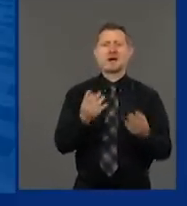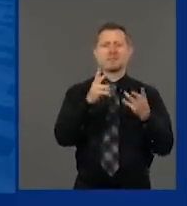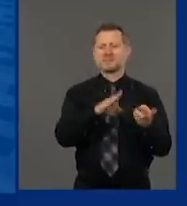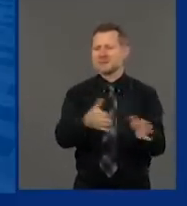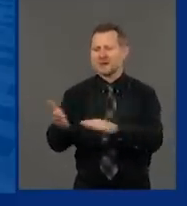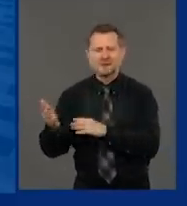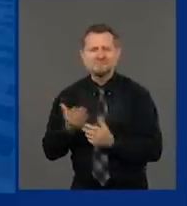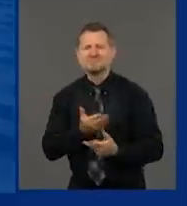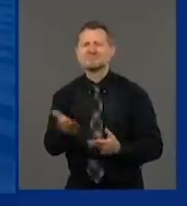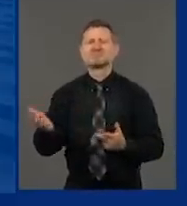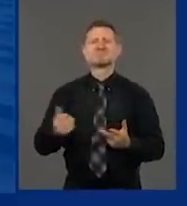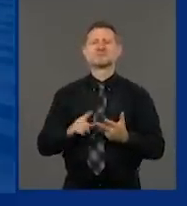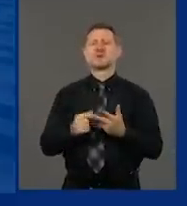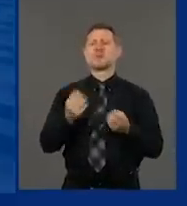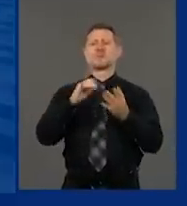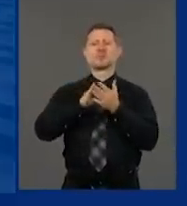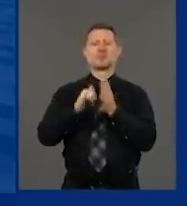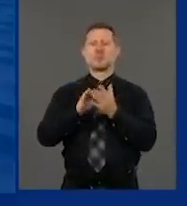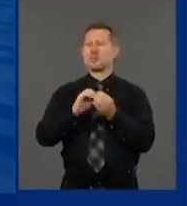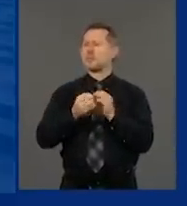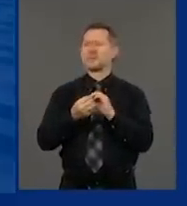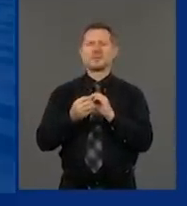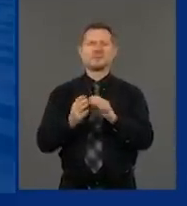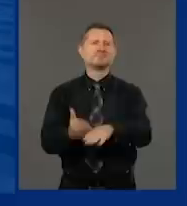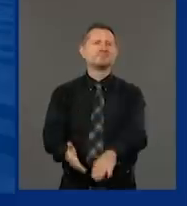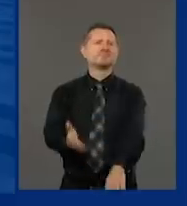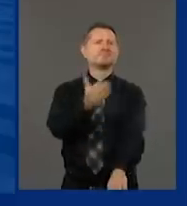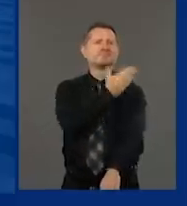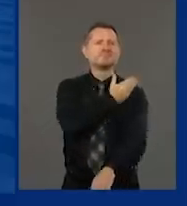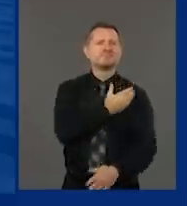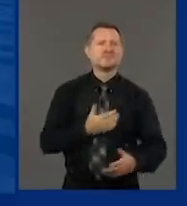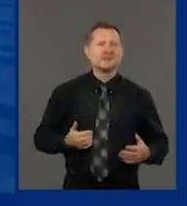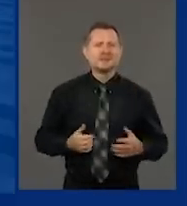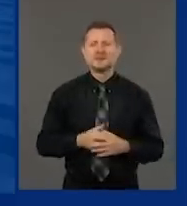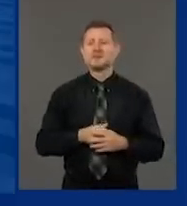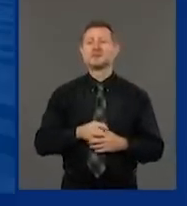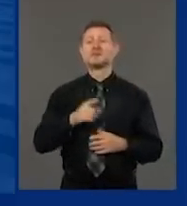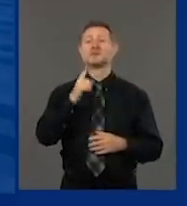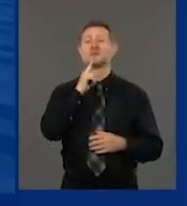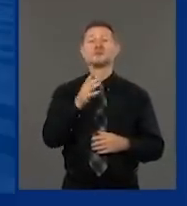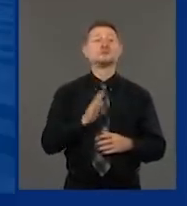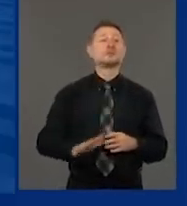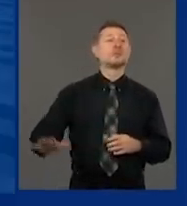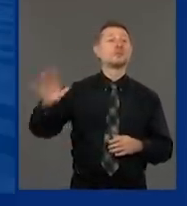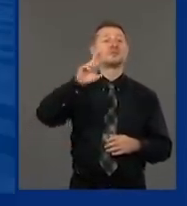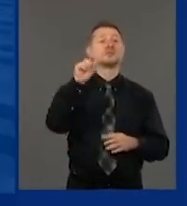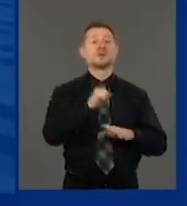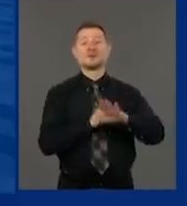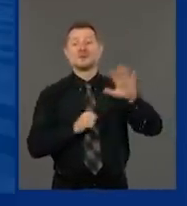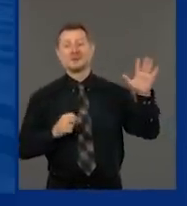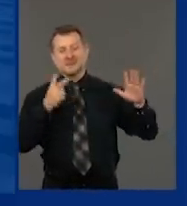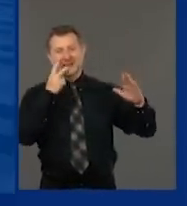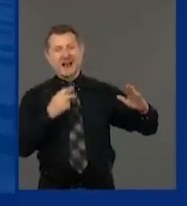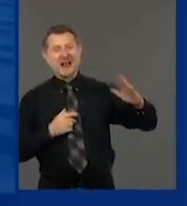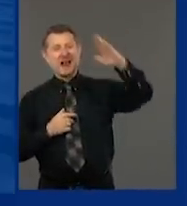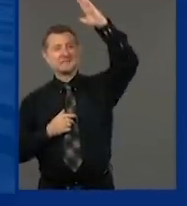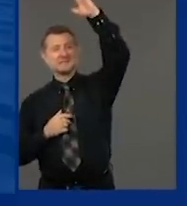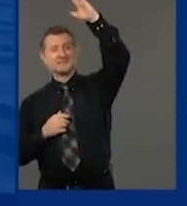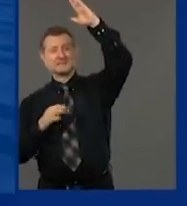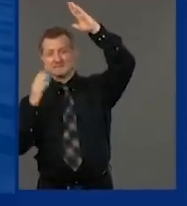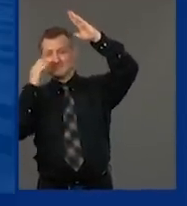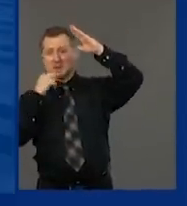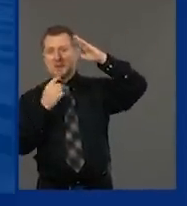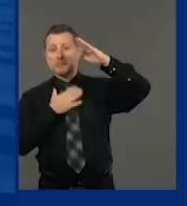New York's numbers have declined while the nation is going up. New York is